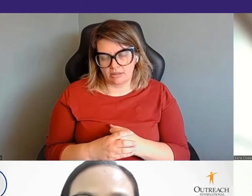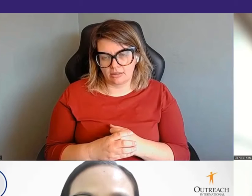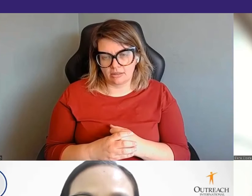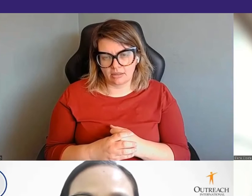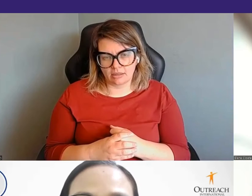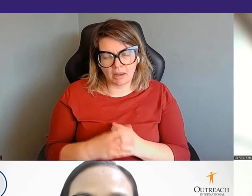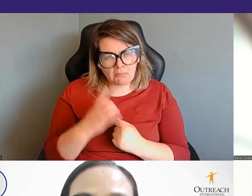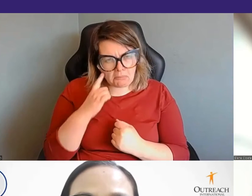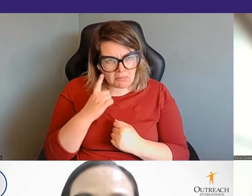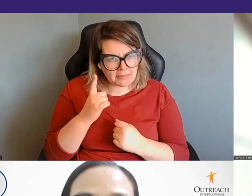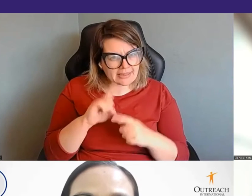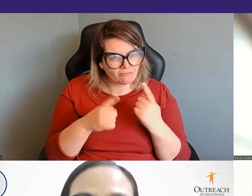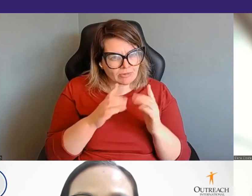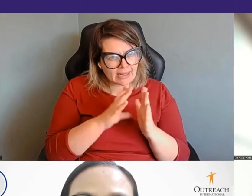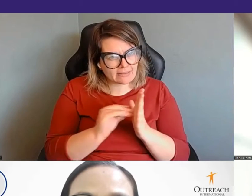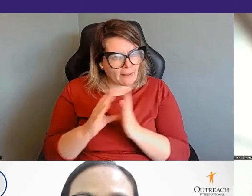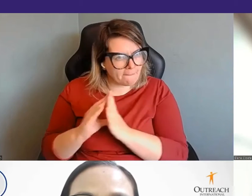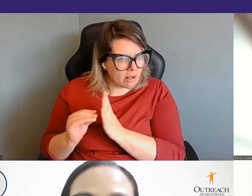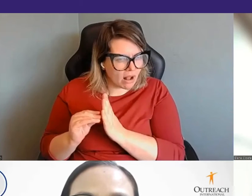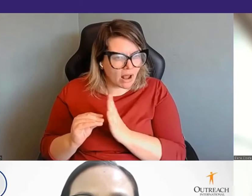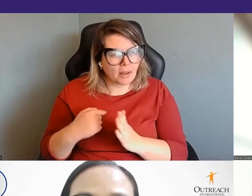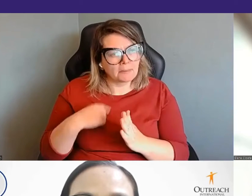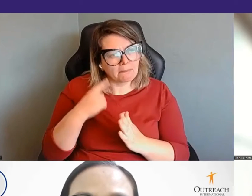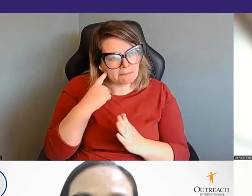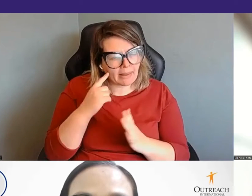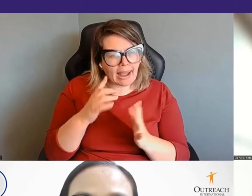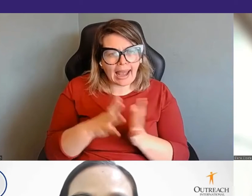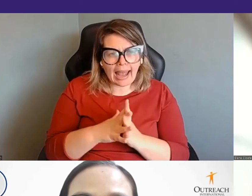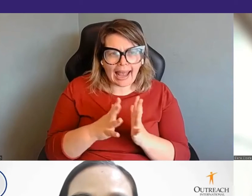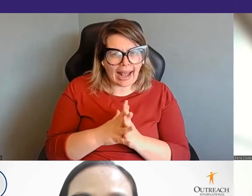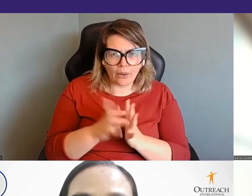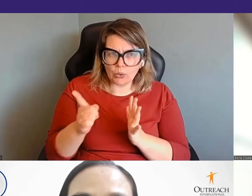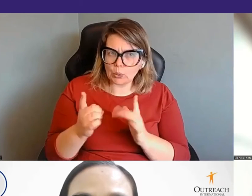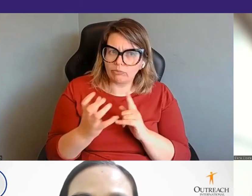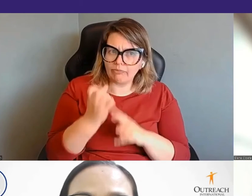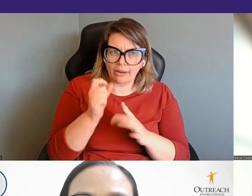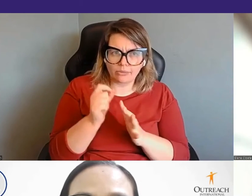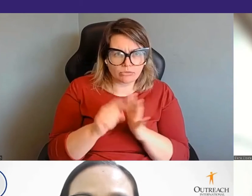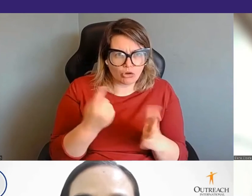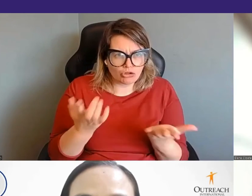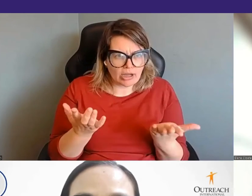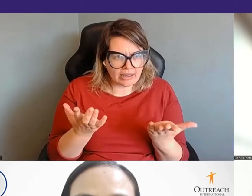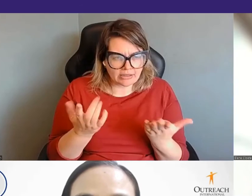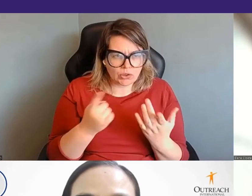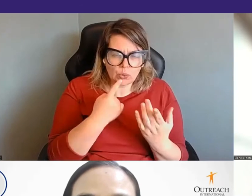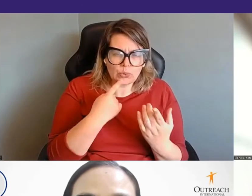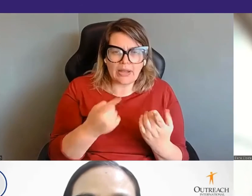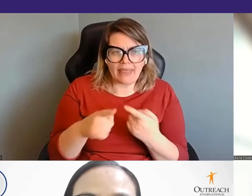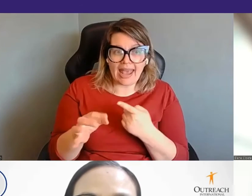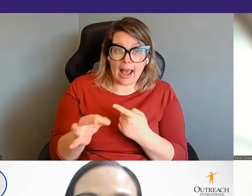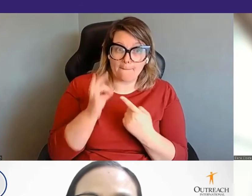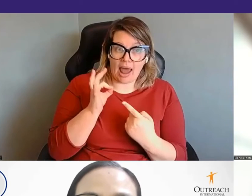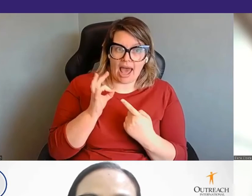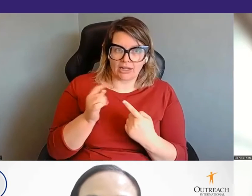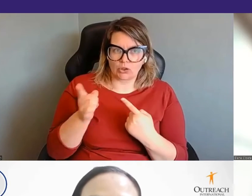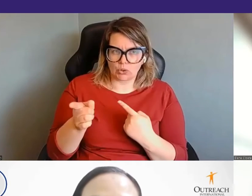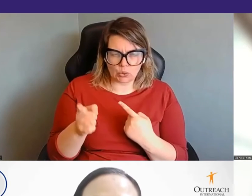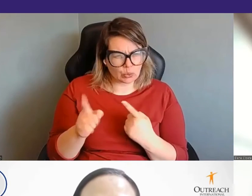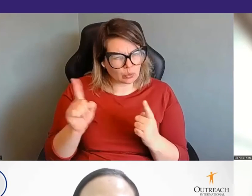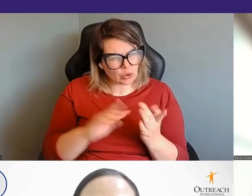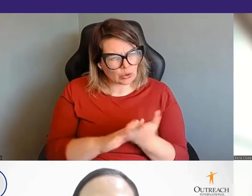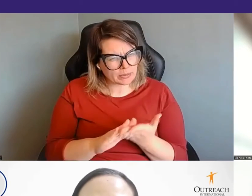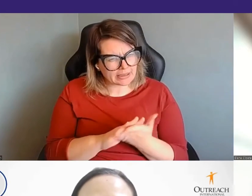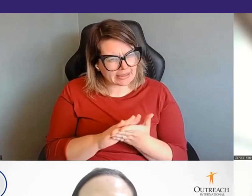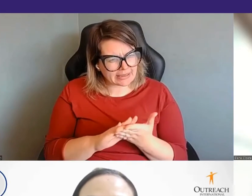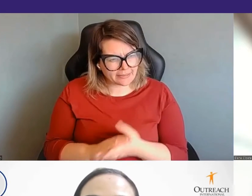just wondering kind of how projects come your way a little bit. Okay, that's a very good question, Kenna.